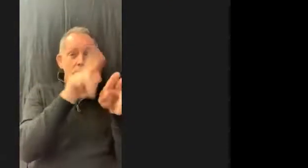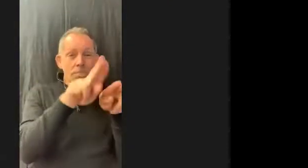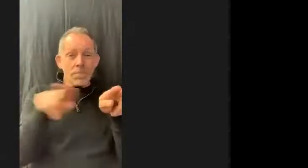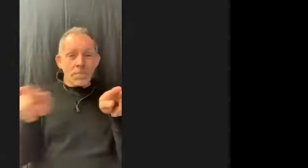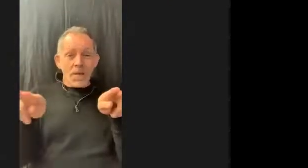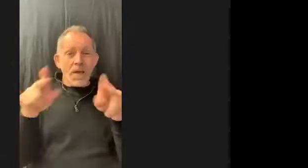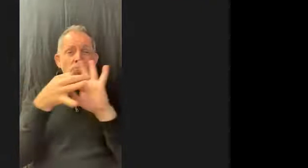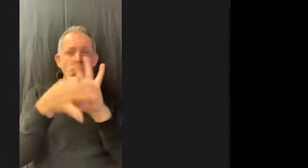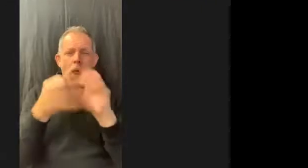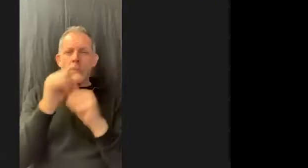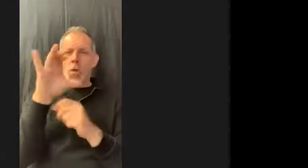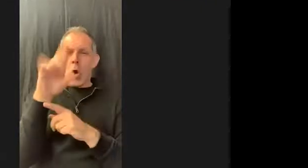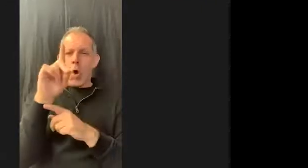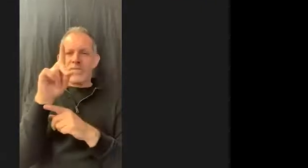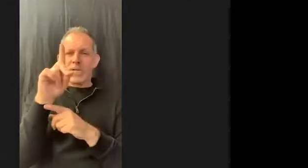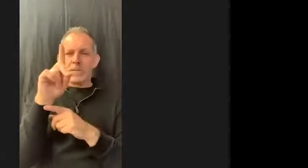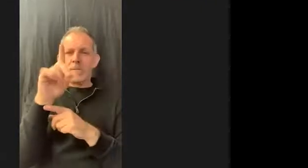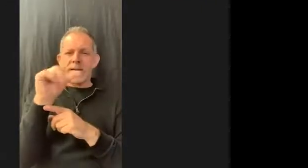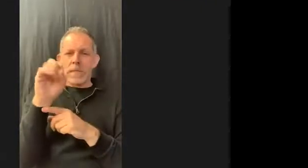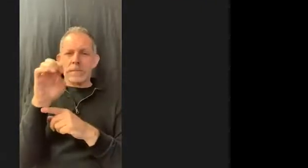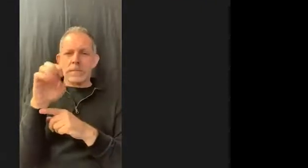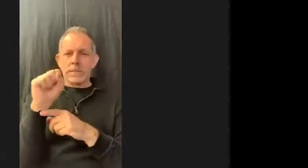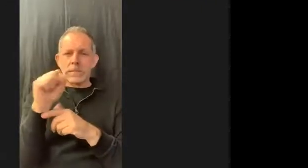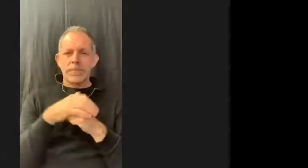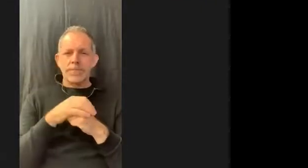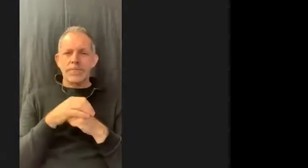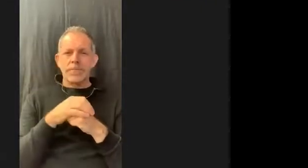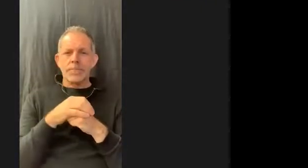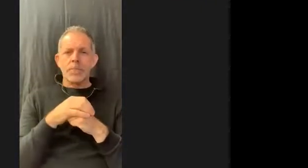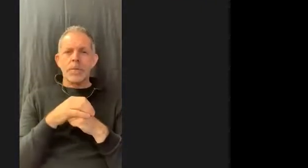110 hospital beds being occupied by COVID